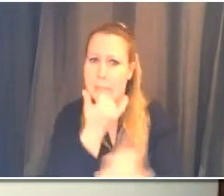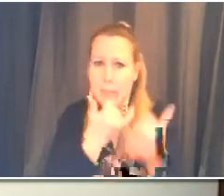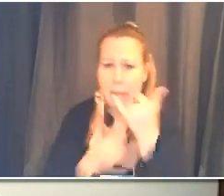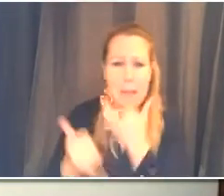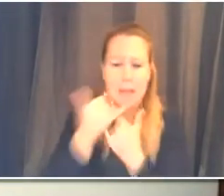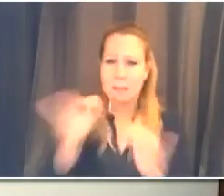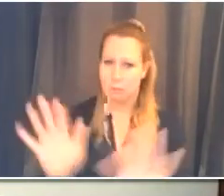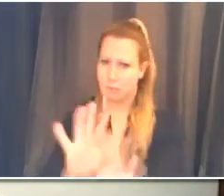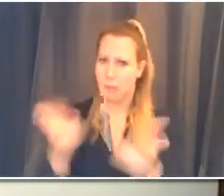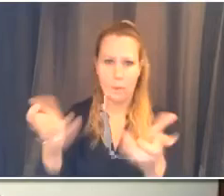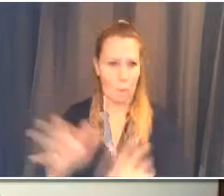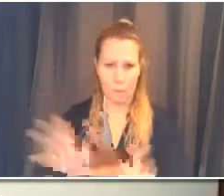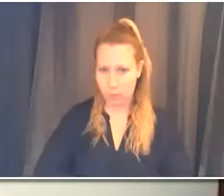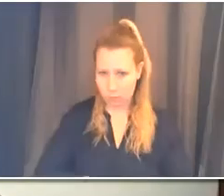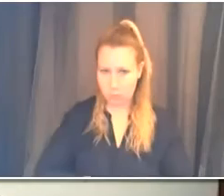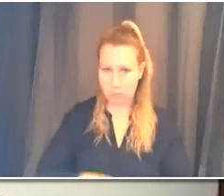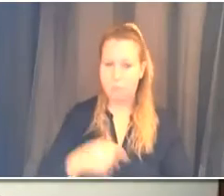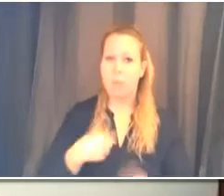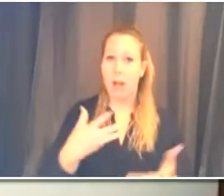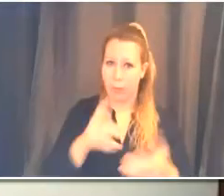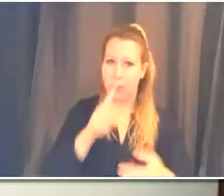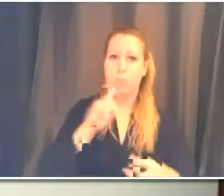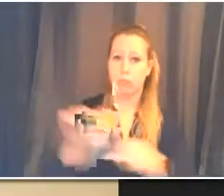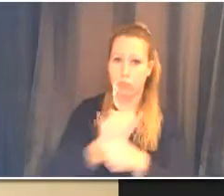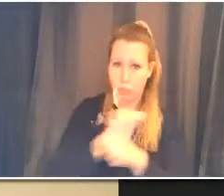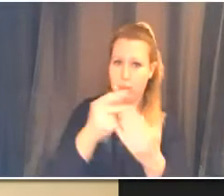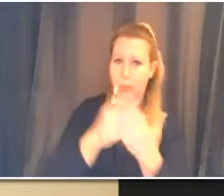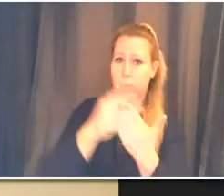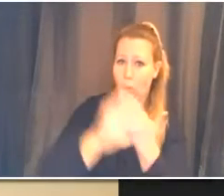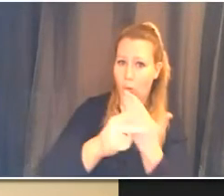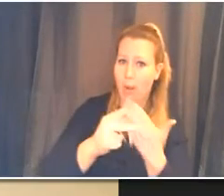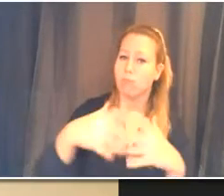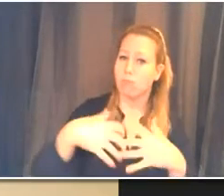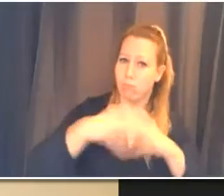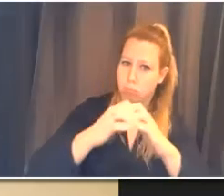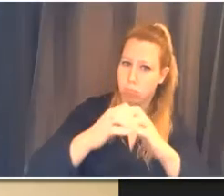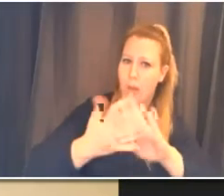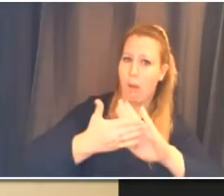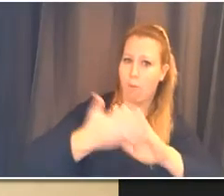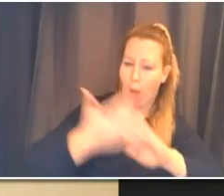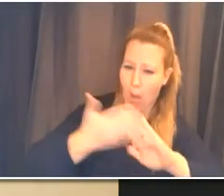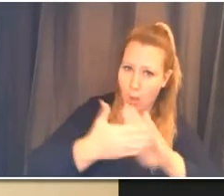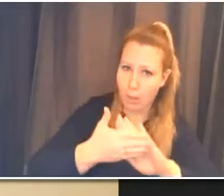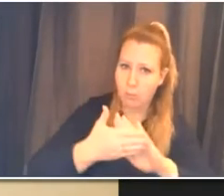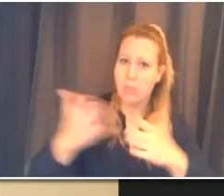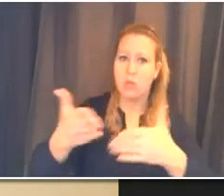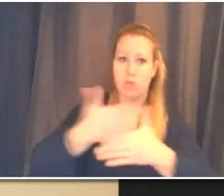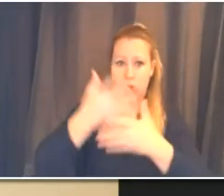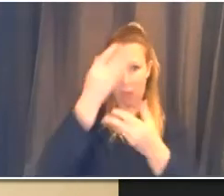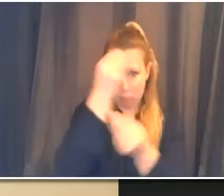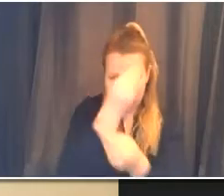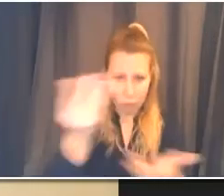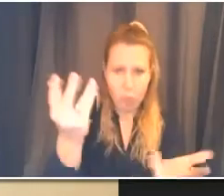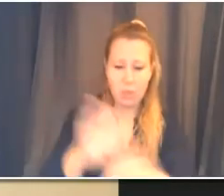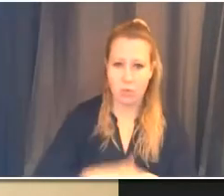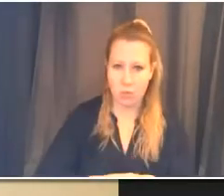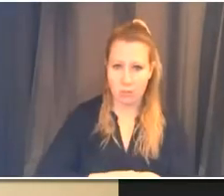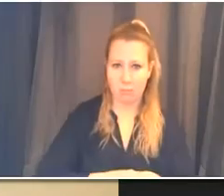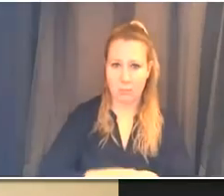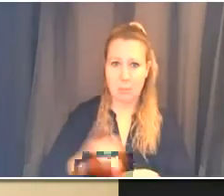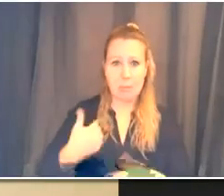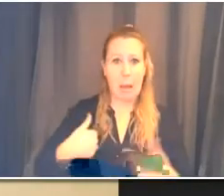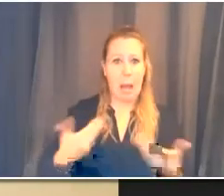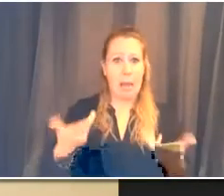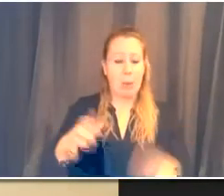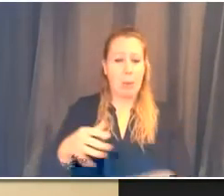don't want to see that victim fall through the cracks so let me ask you this is there a specific number in every PRI and and maybe